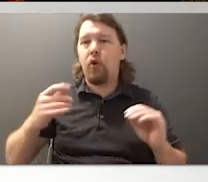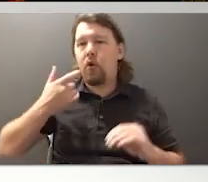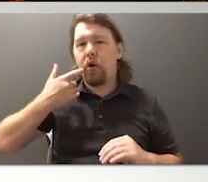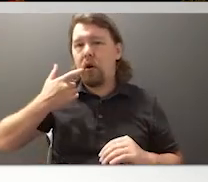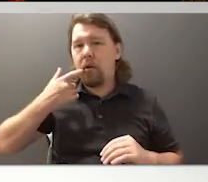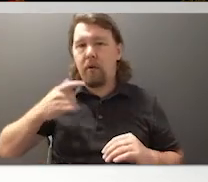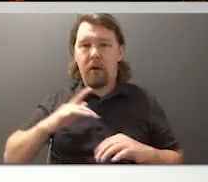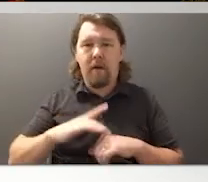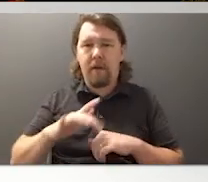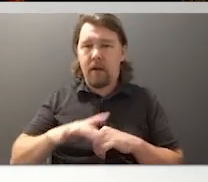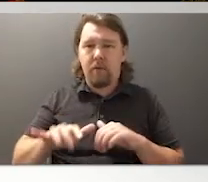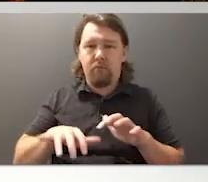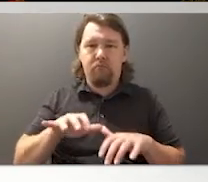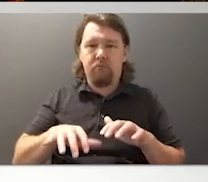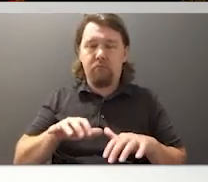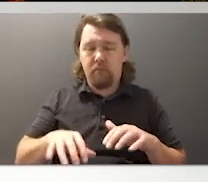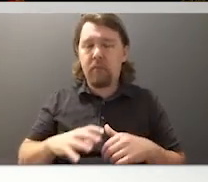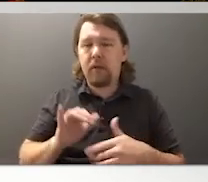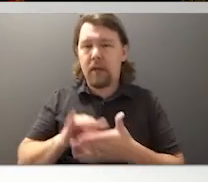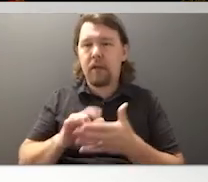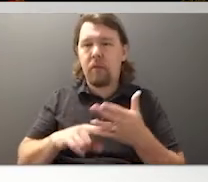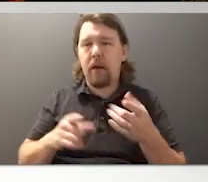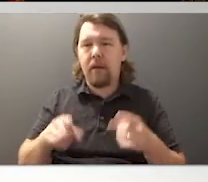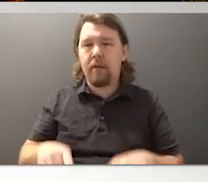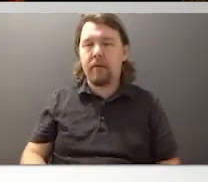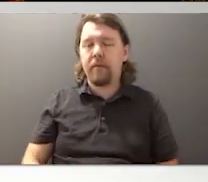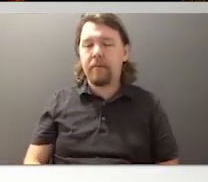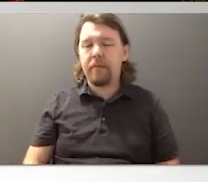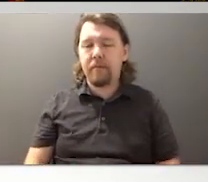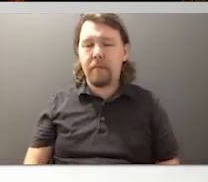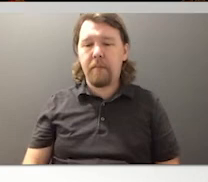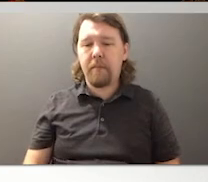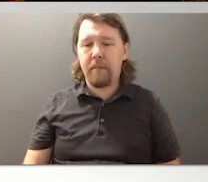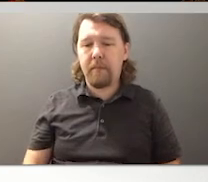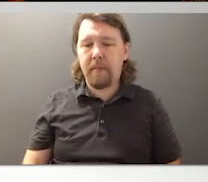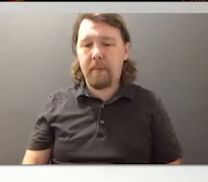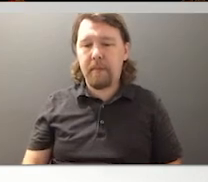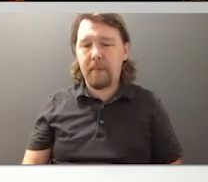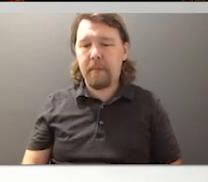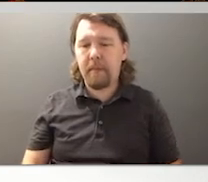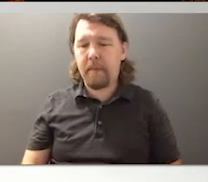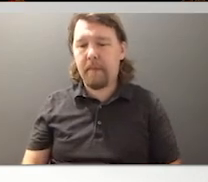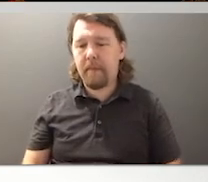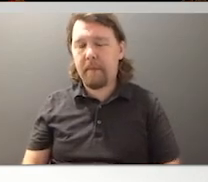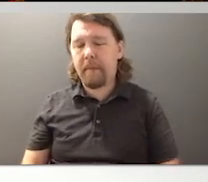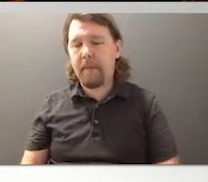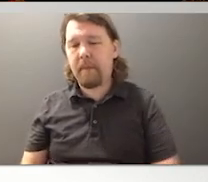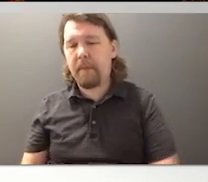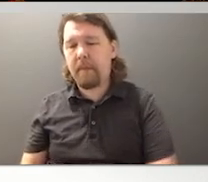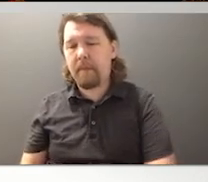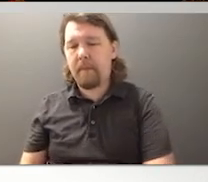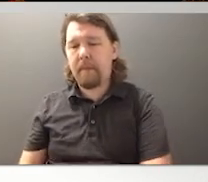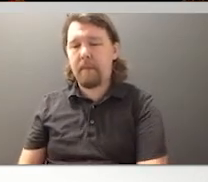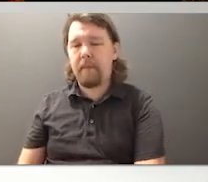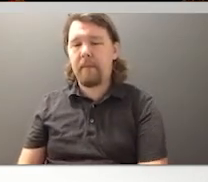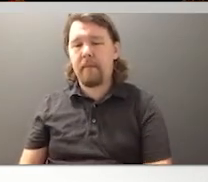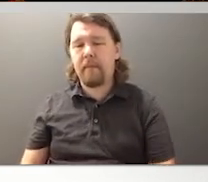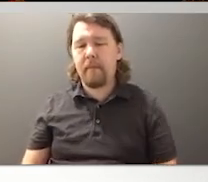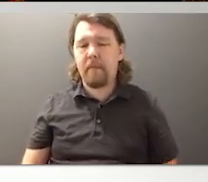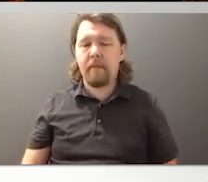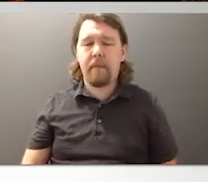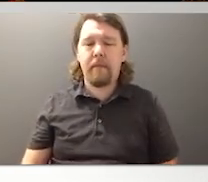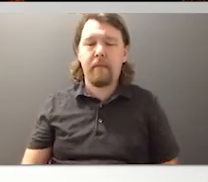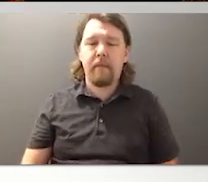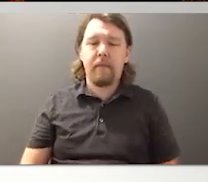because there is not an agent available. No. Please forgive me, but that's not what's happening. It always popped up,